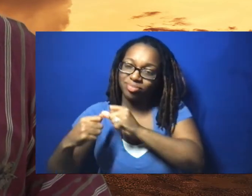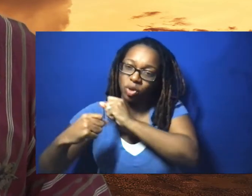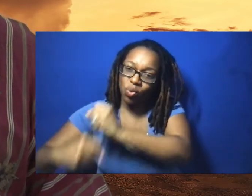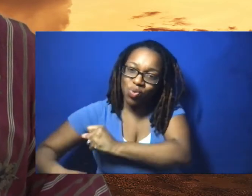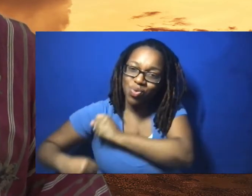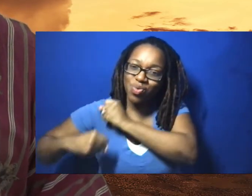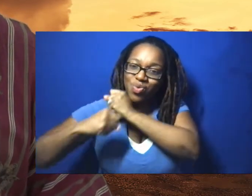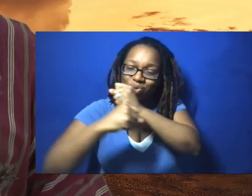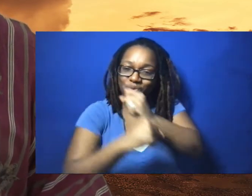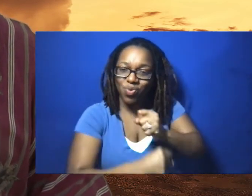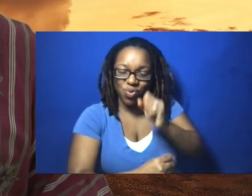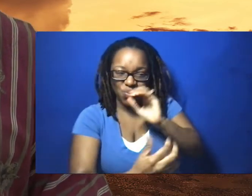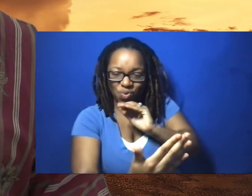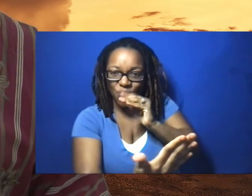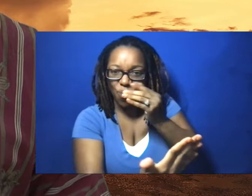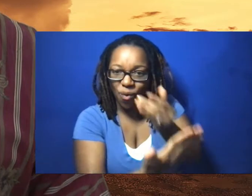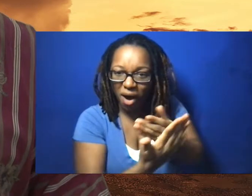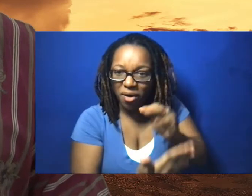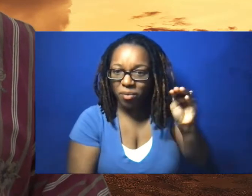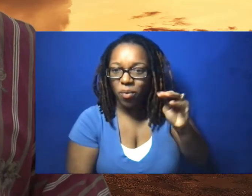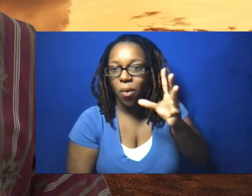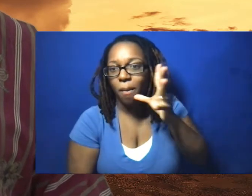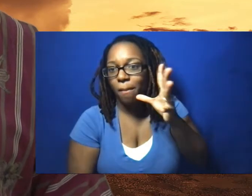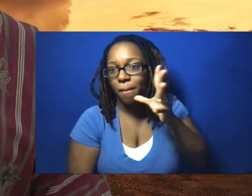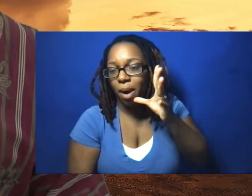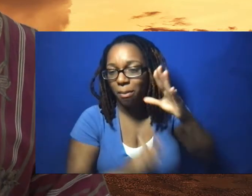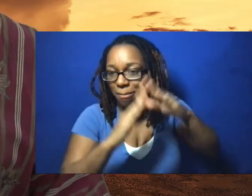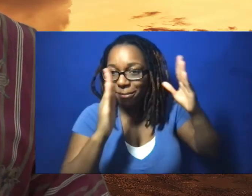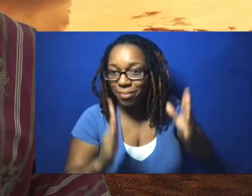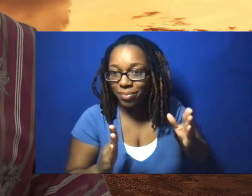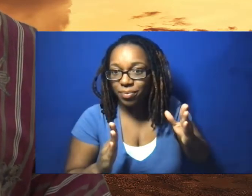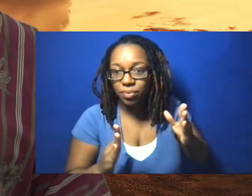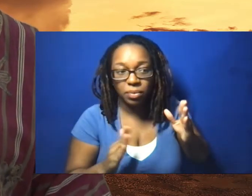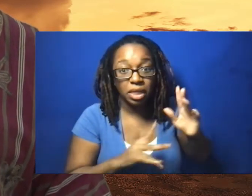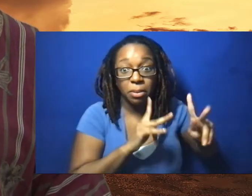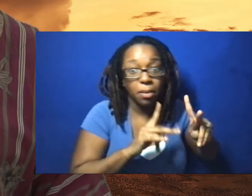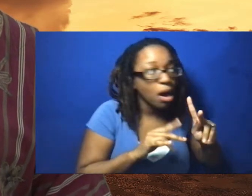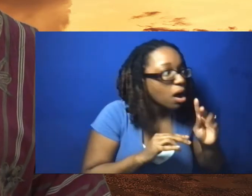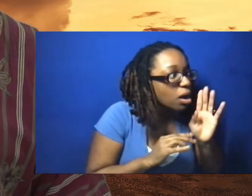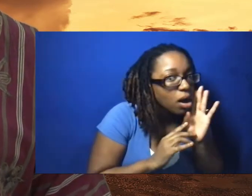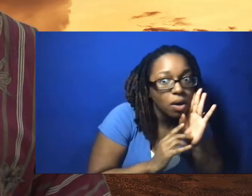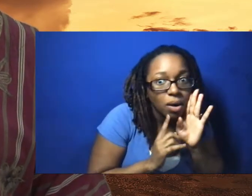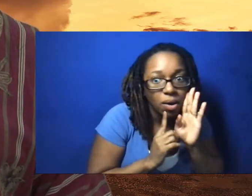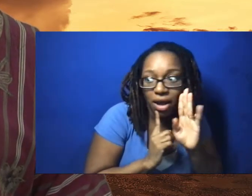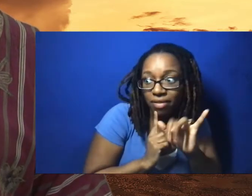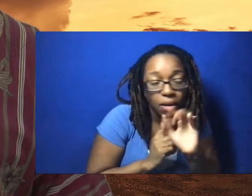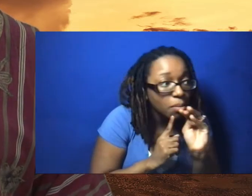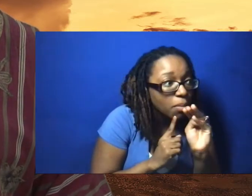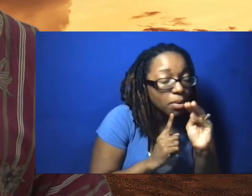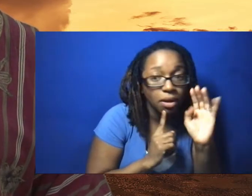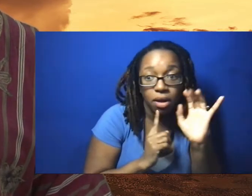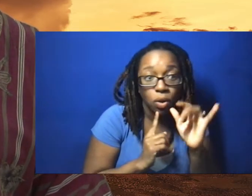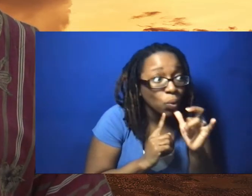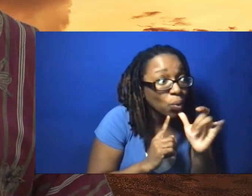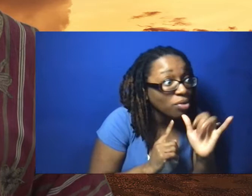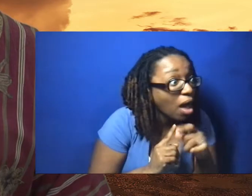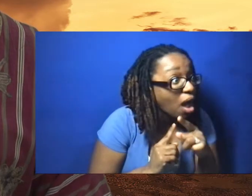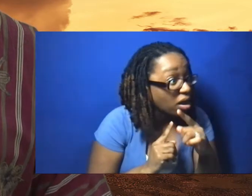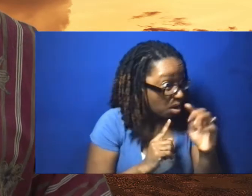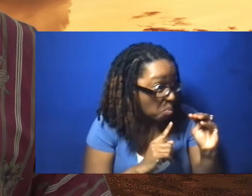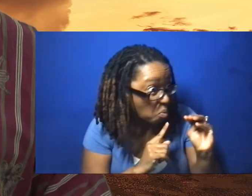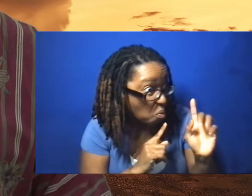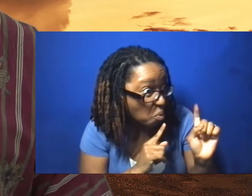house. Is that Mufunga? Could that be Mufunga? His mother and